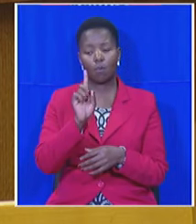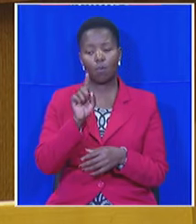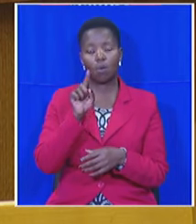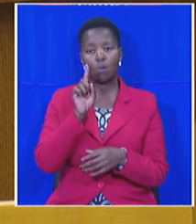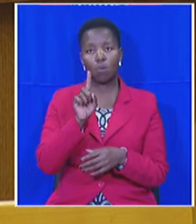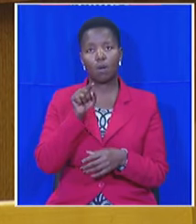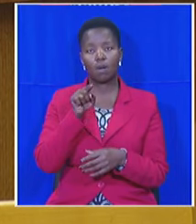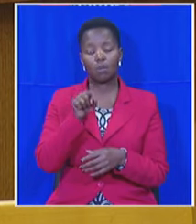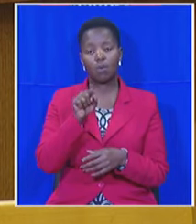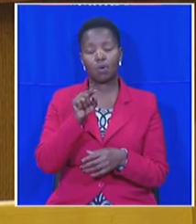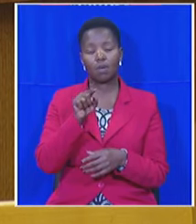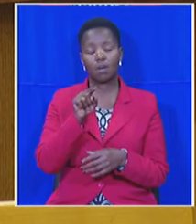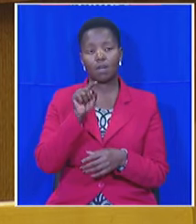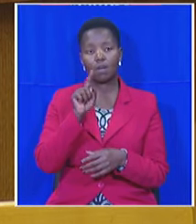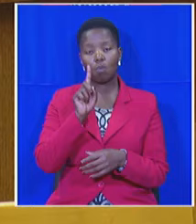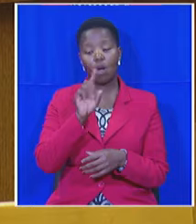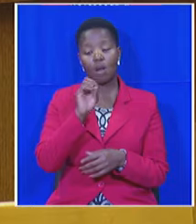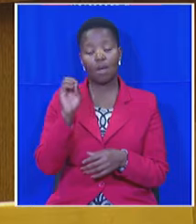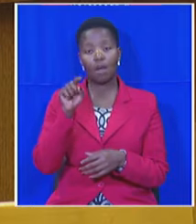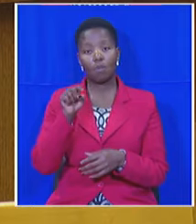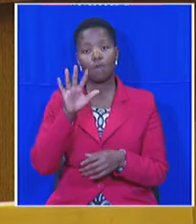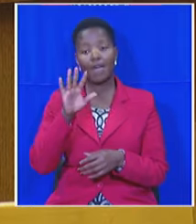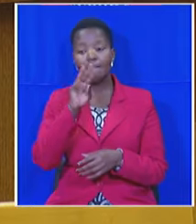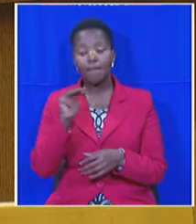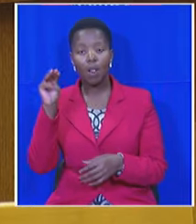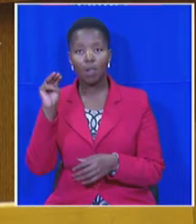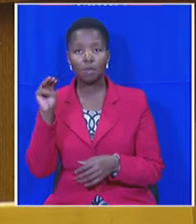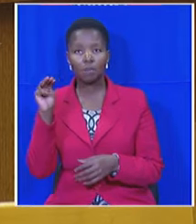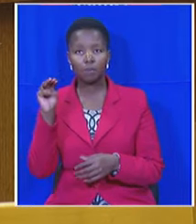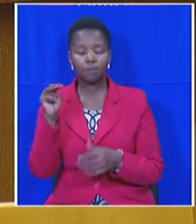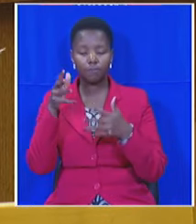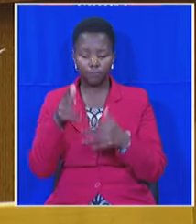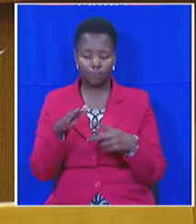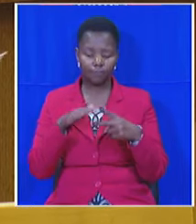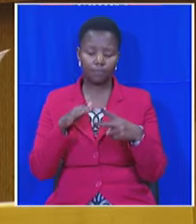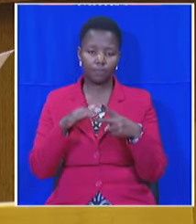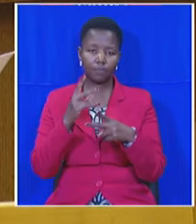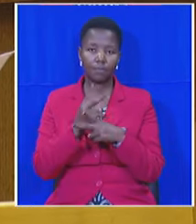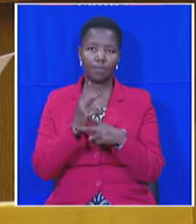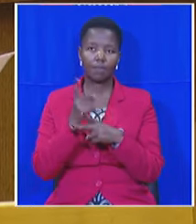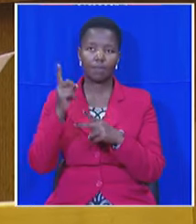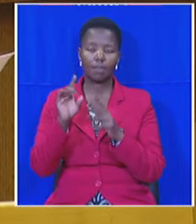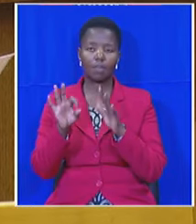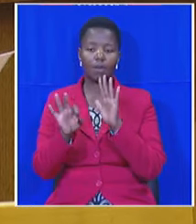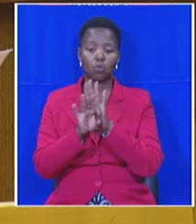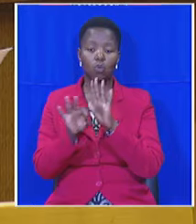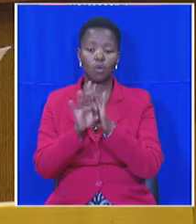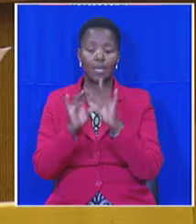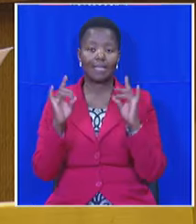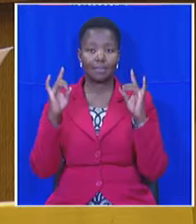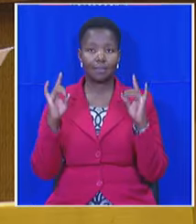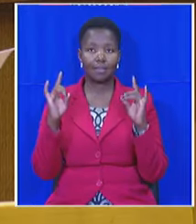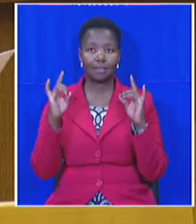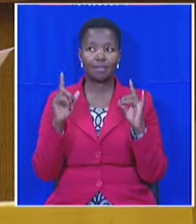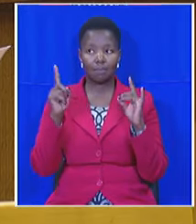113.5 million. Now, let me also talk about the soccer stadium. Corruption